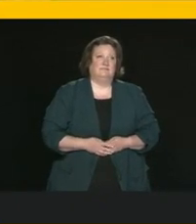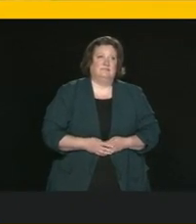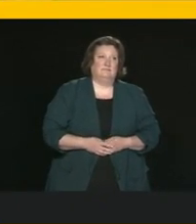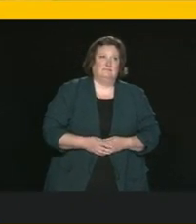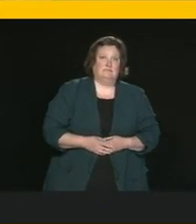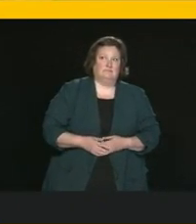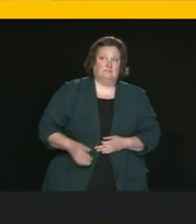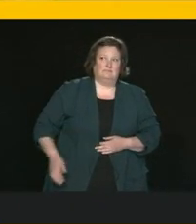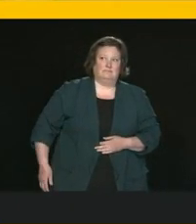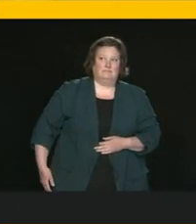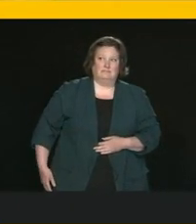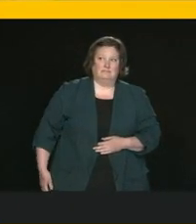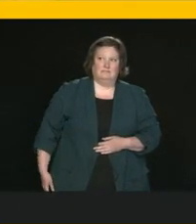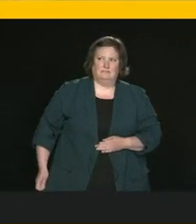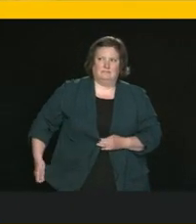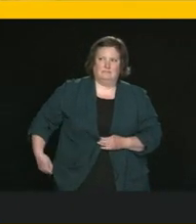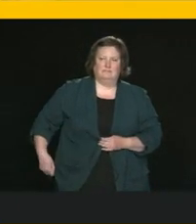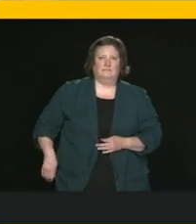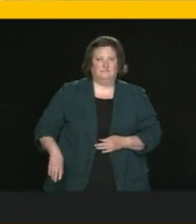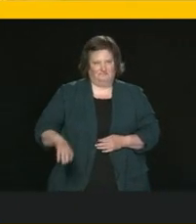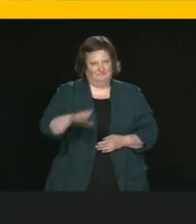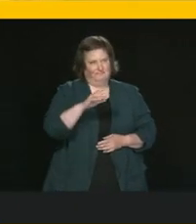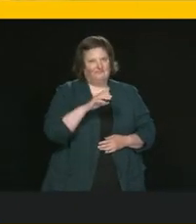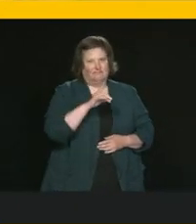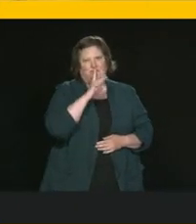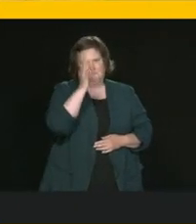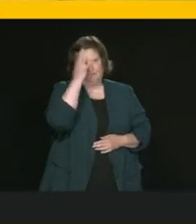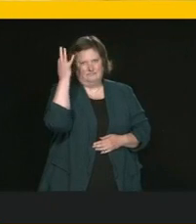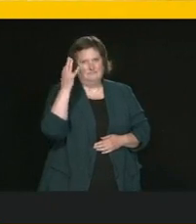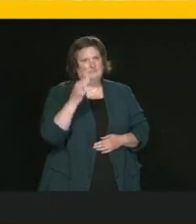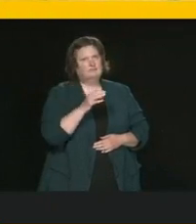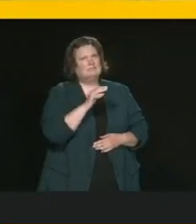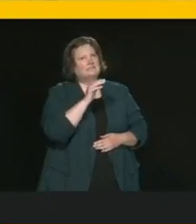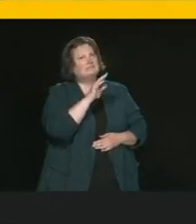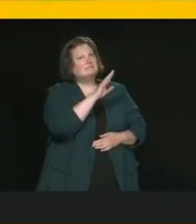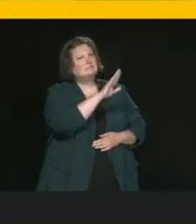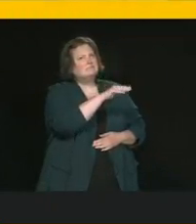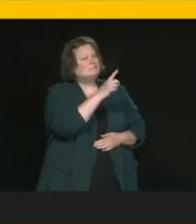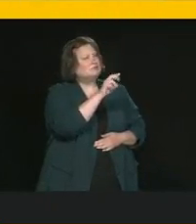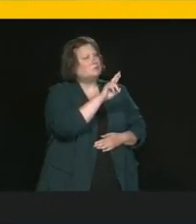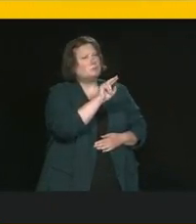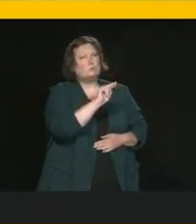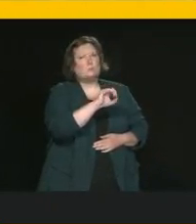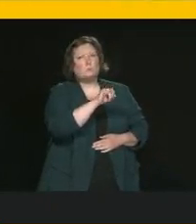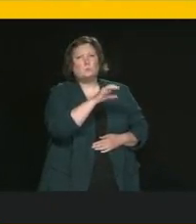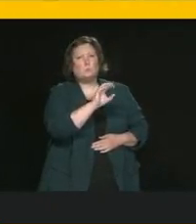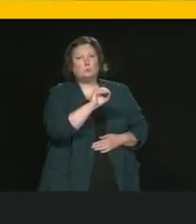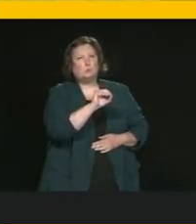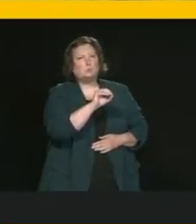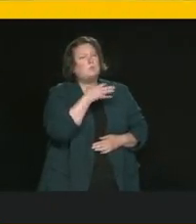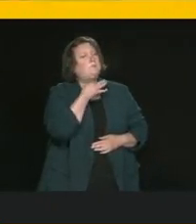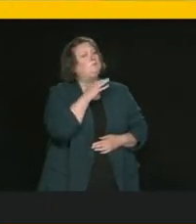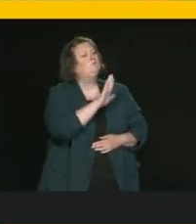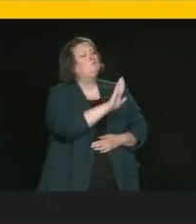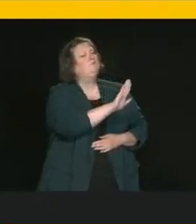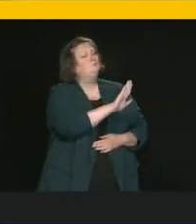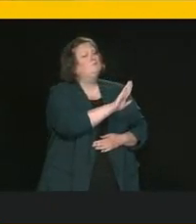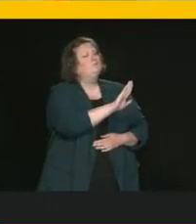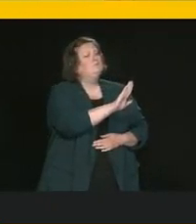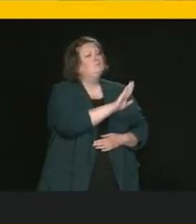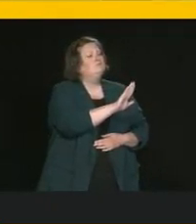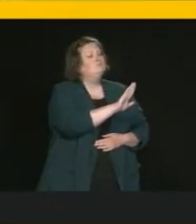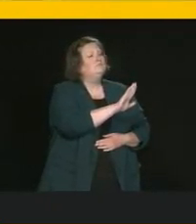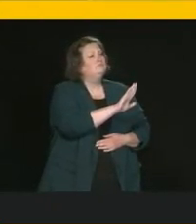Hello, Dr. New. I'd like to hear what you have to say about this